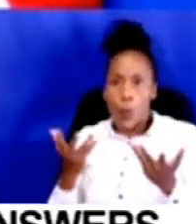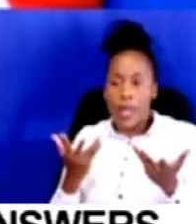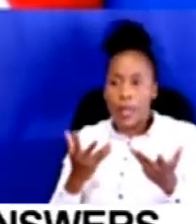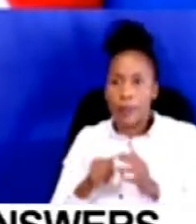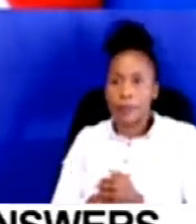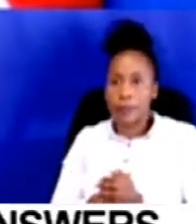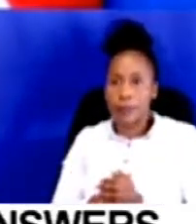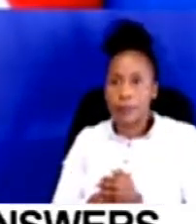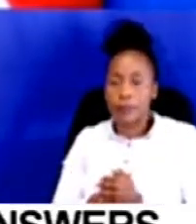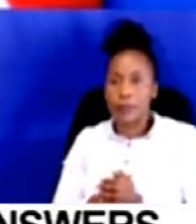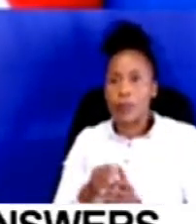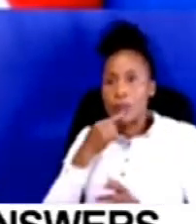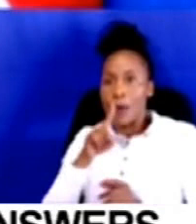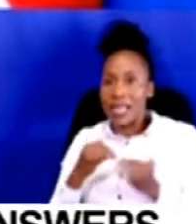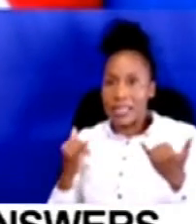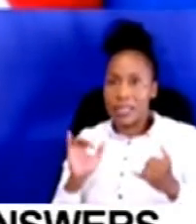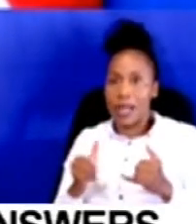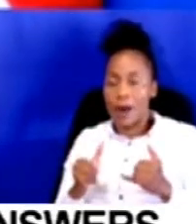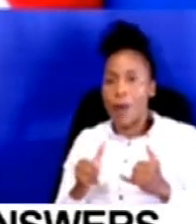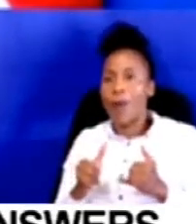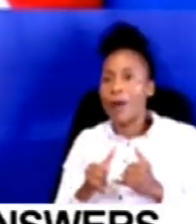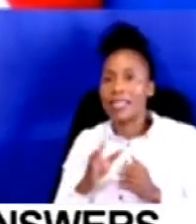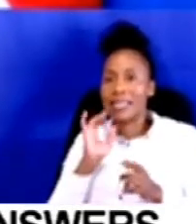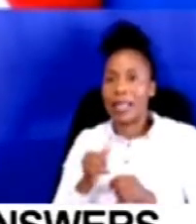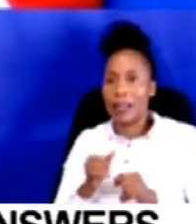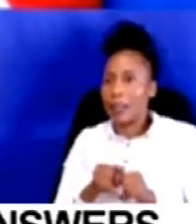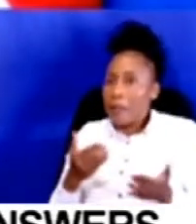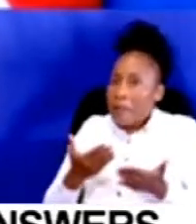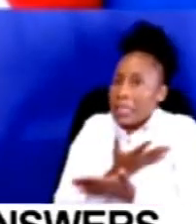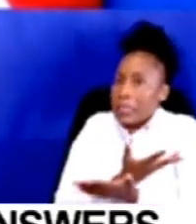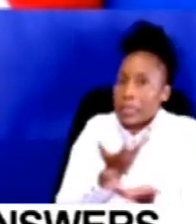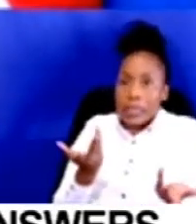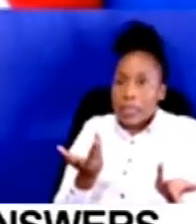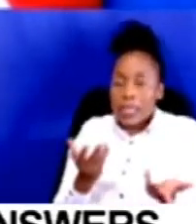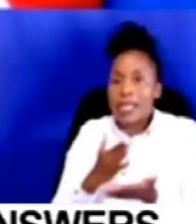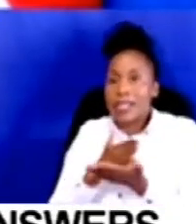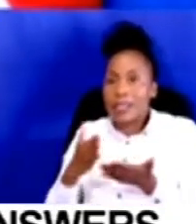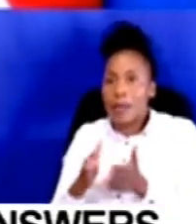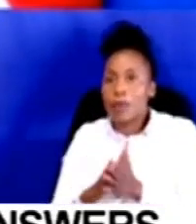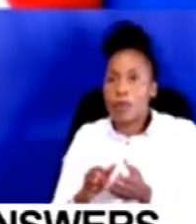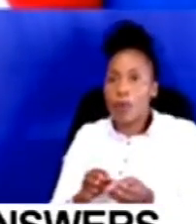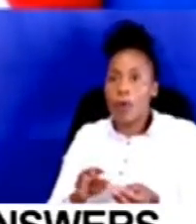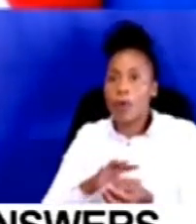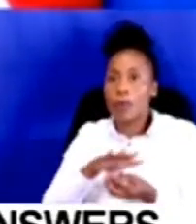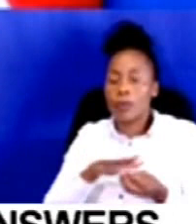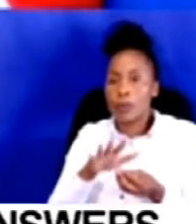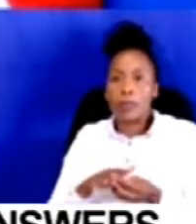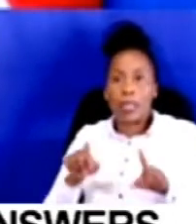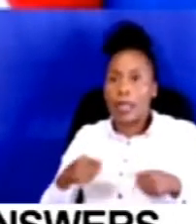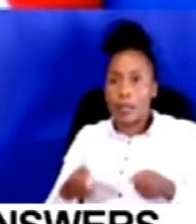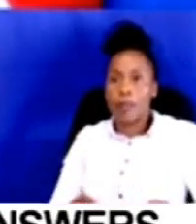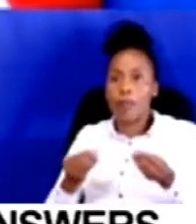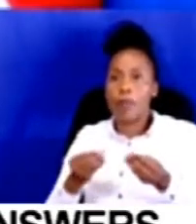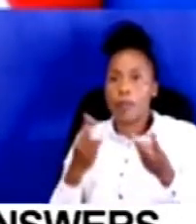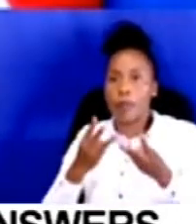They were missing in action. Some families are not able to find closure.